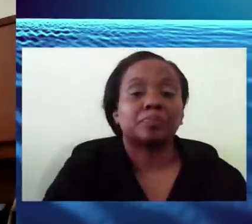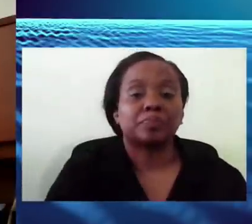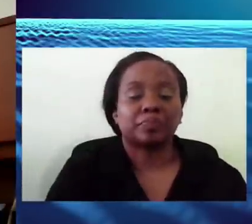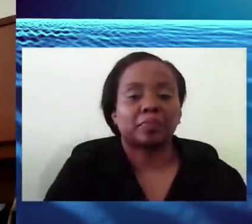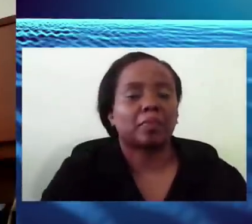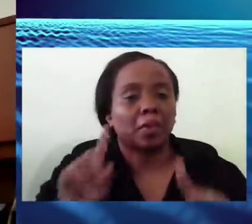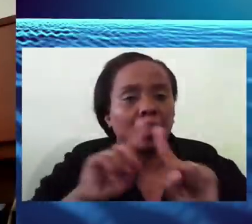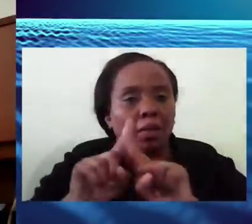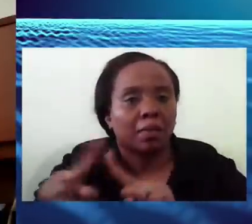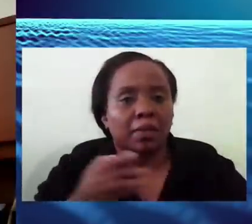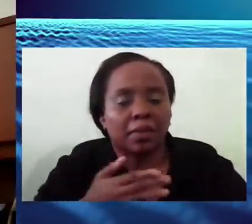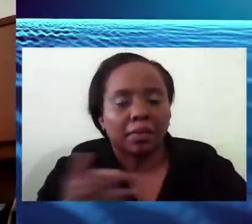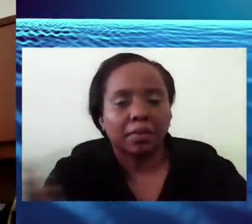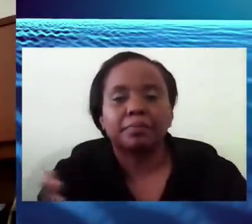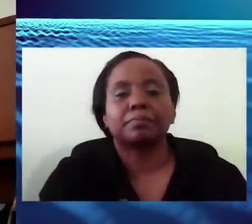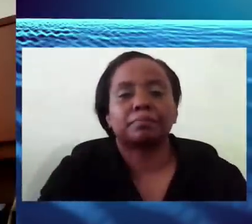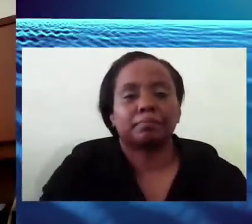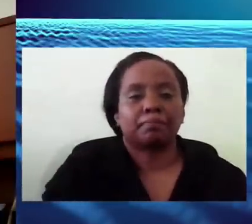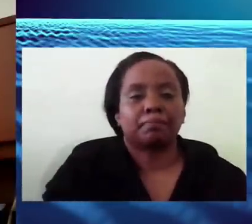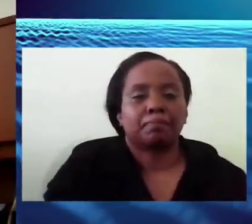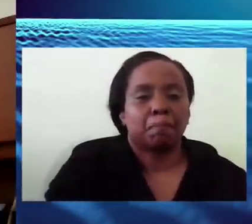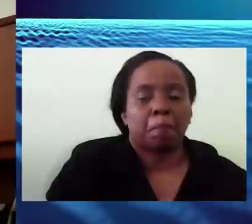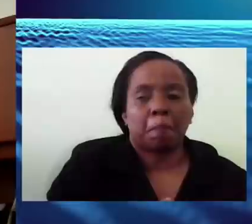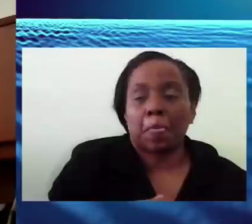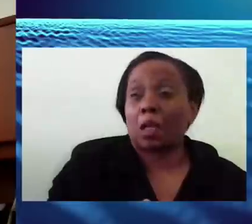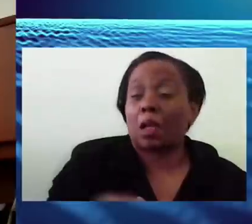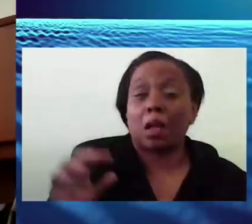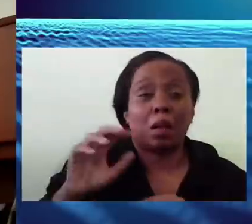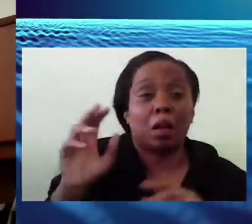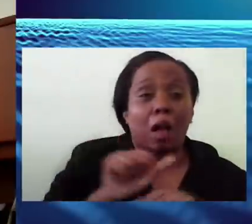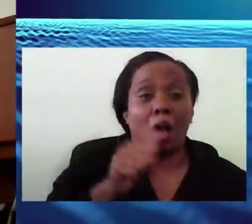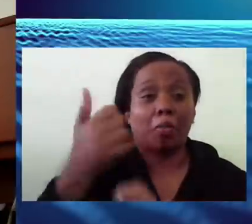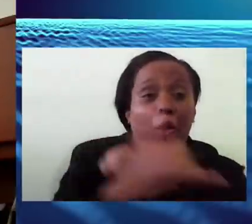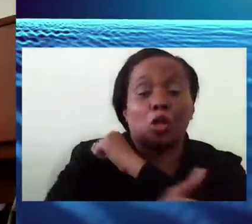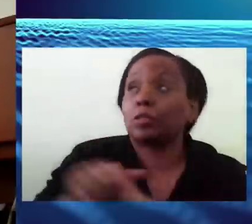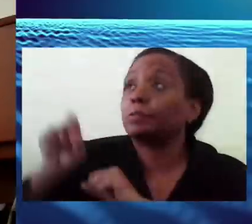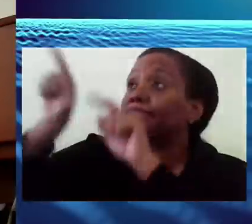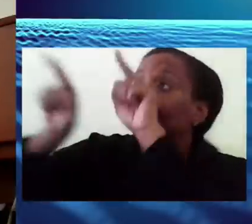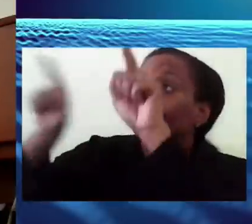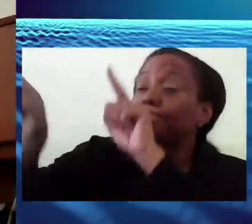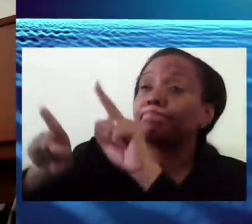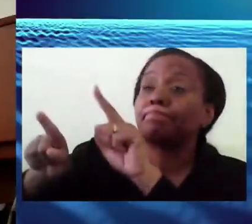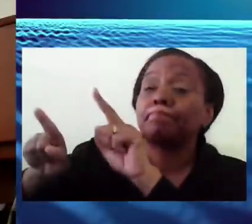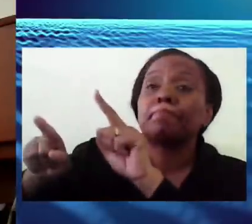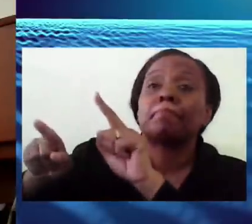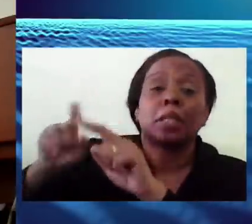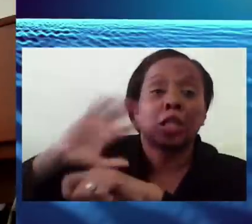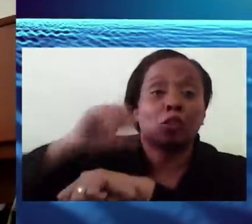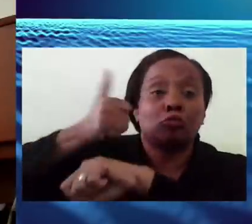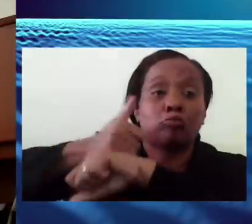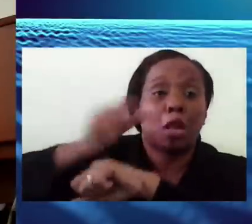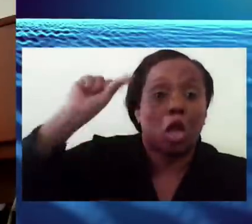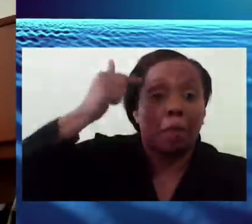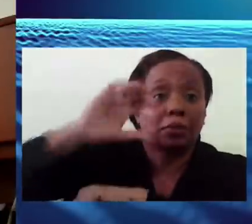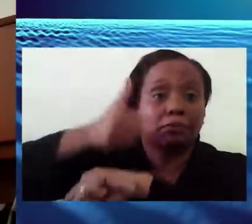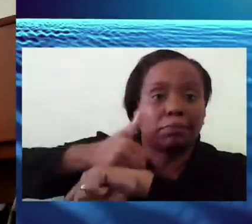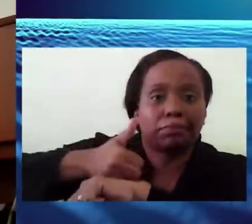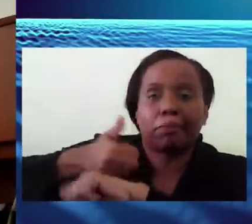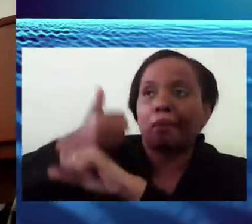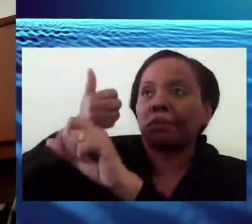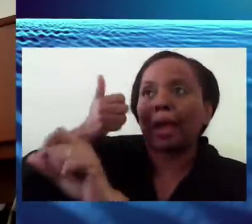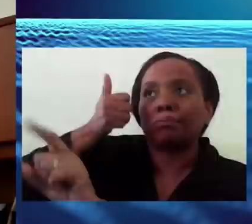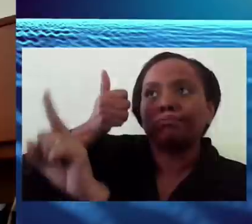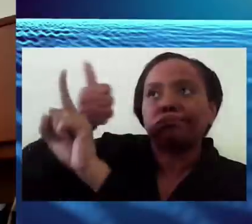both in the source markets, but based on their own domestic regulations set in place by their governments and their regulators. And then, of course,